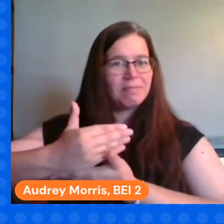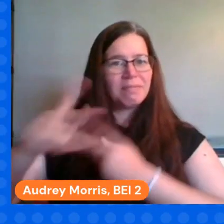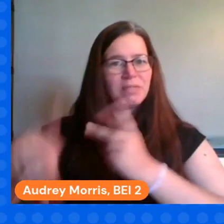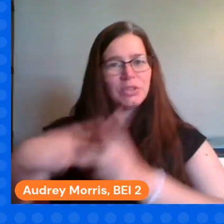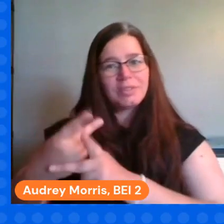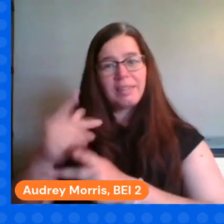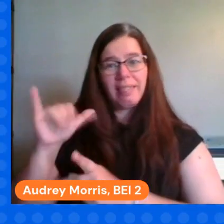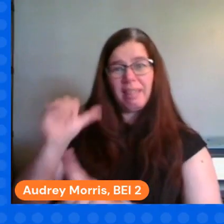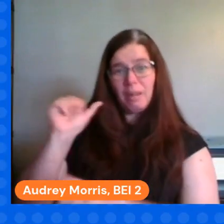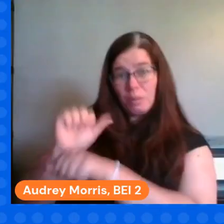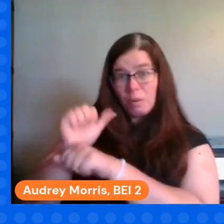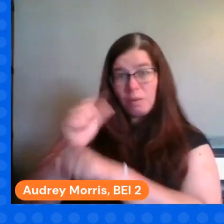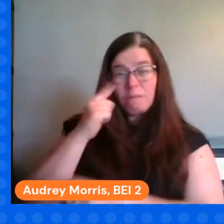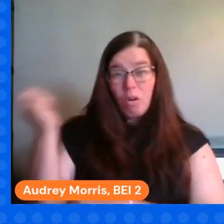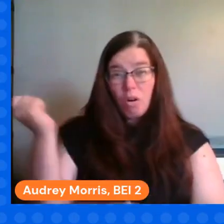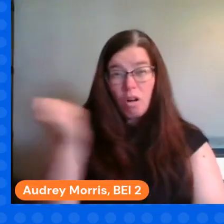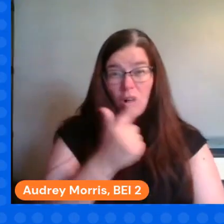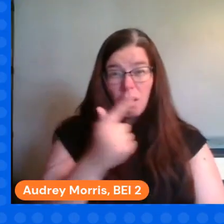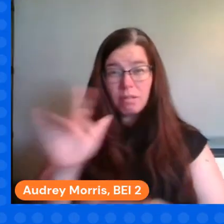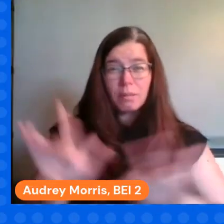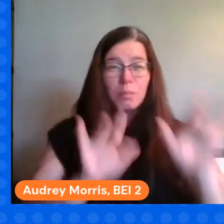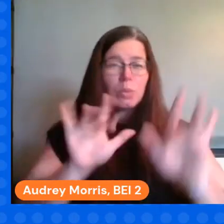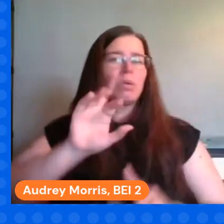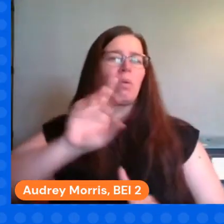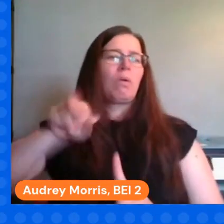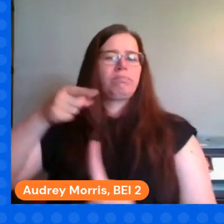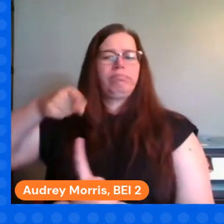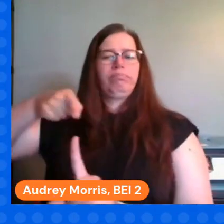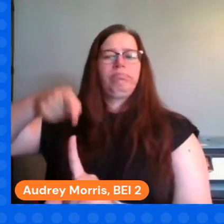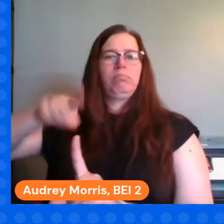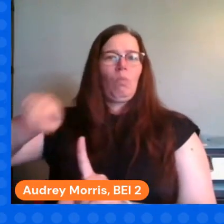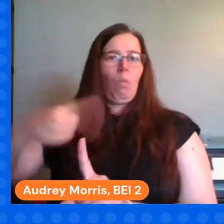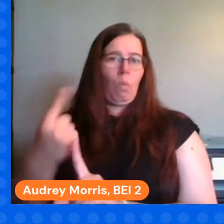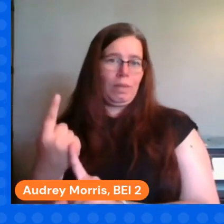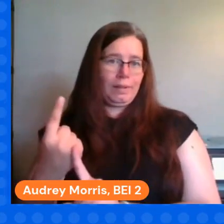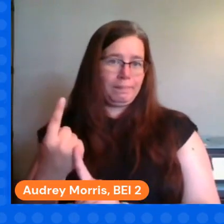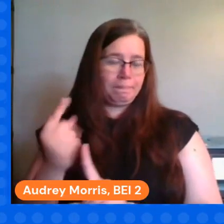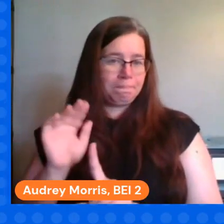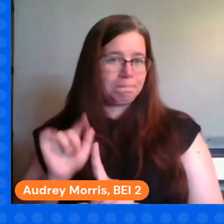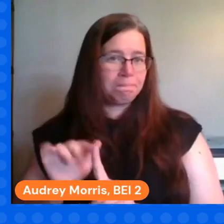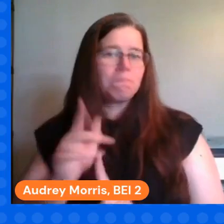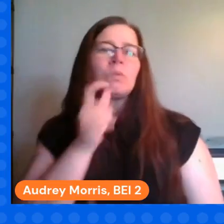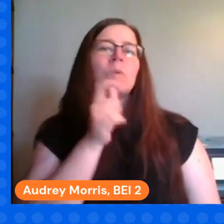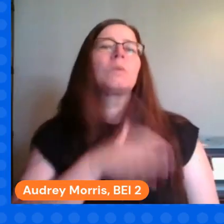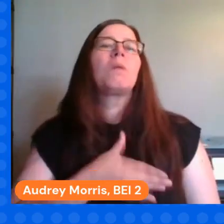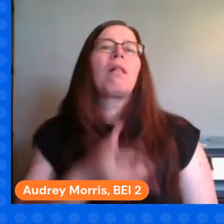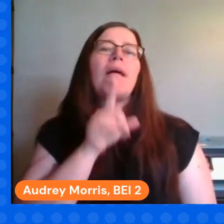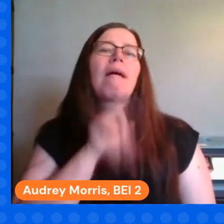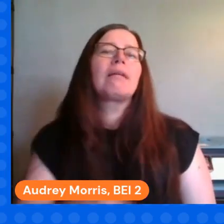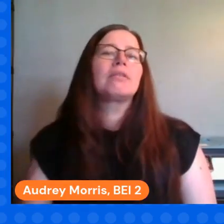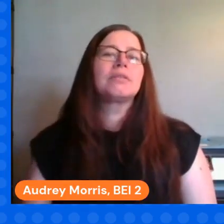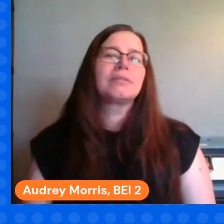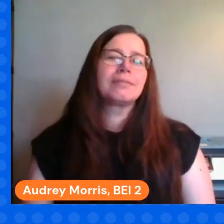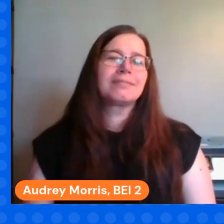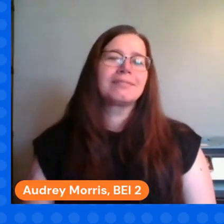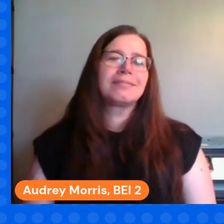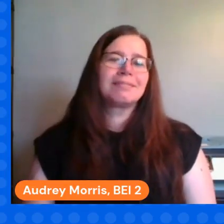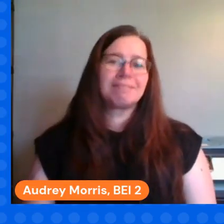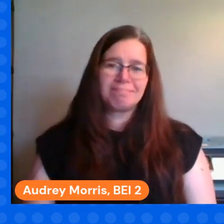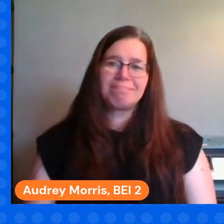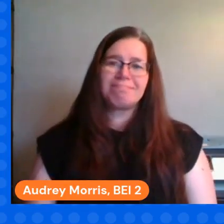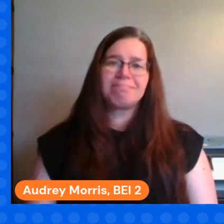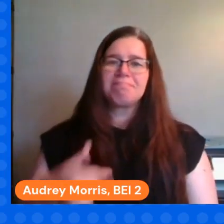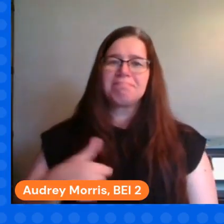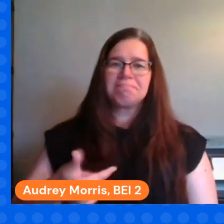all computers or just Chromebooks? And who would like to answer that? I'm happy to. So yeah, right now it's